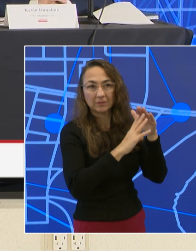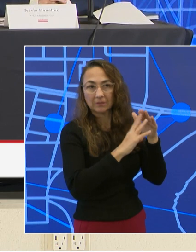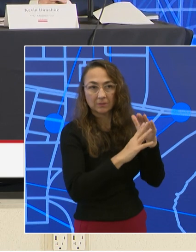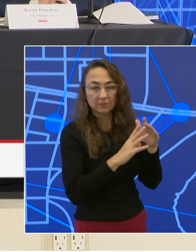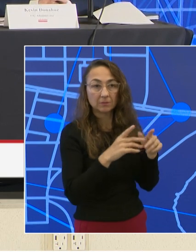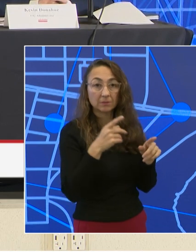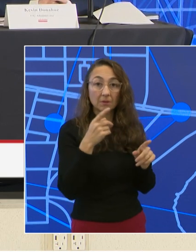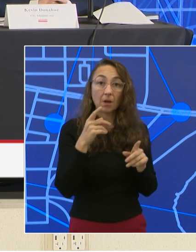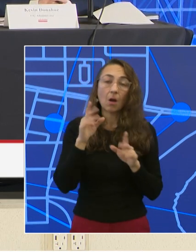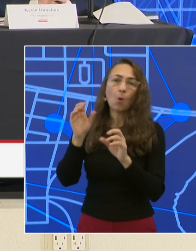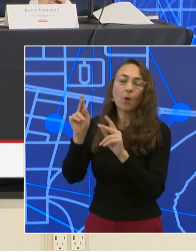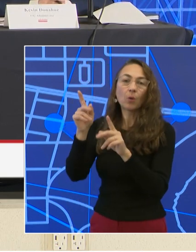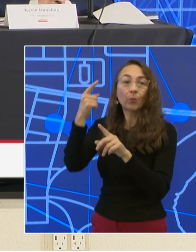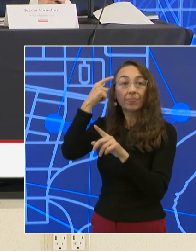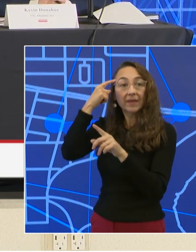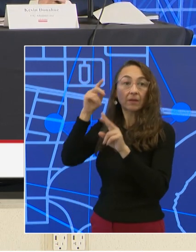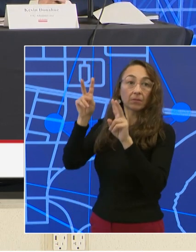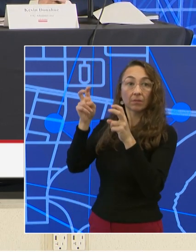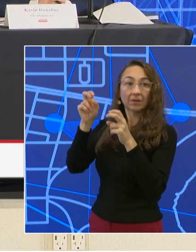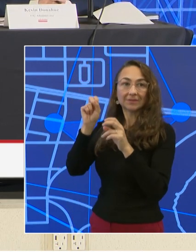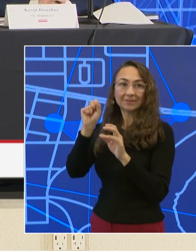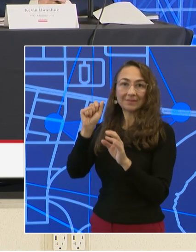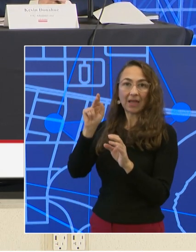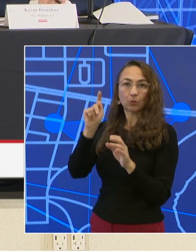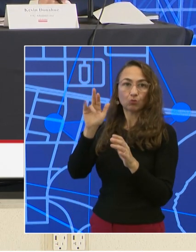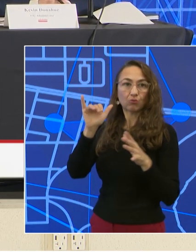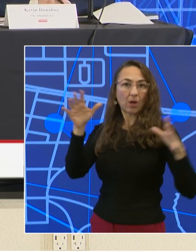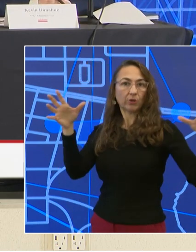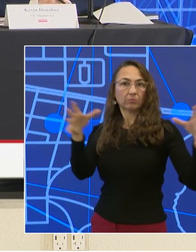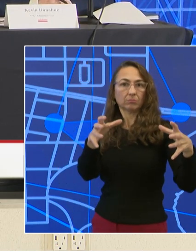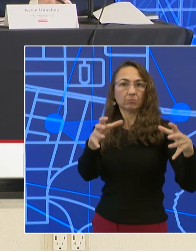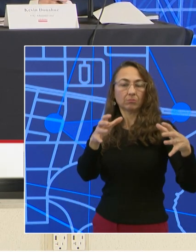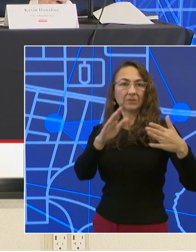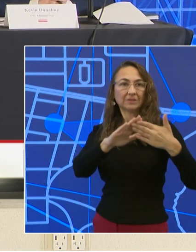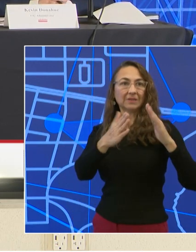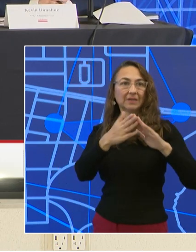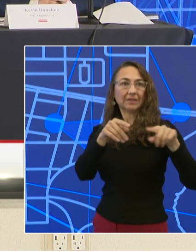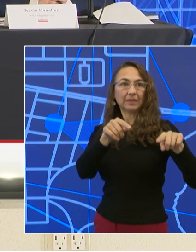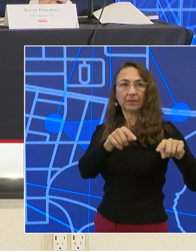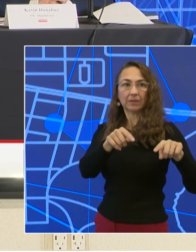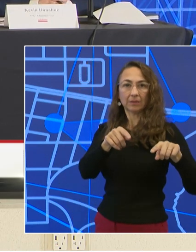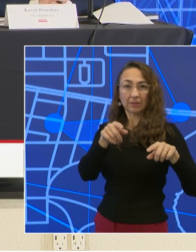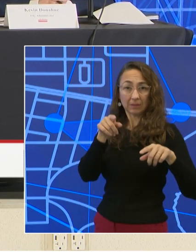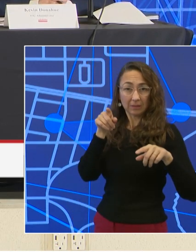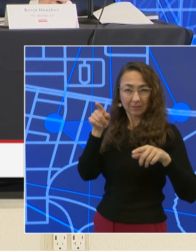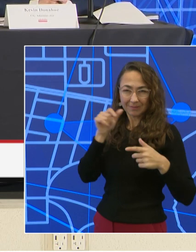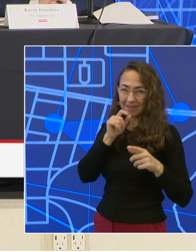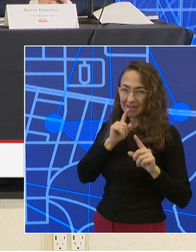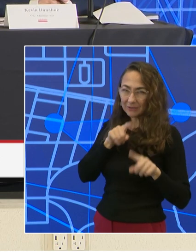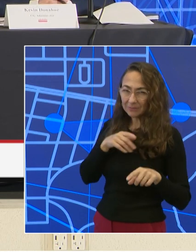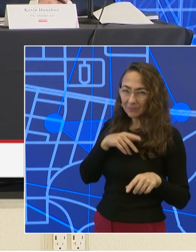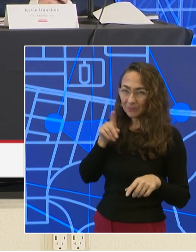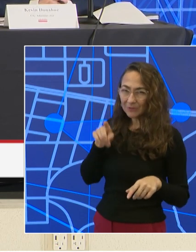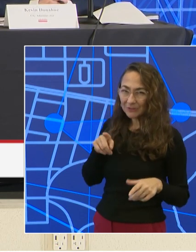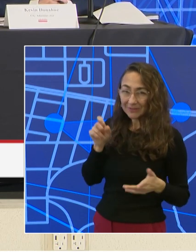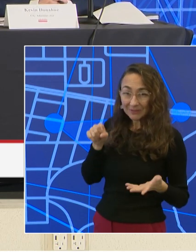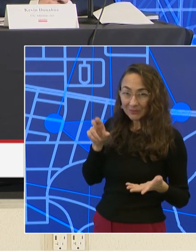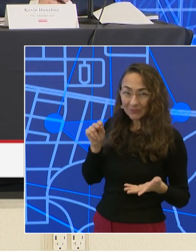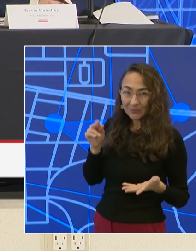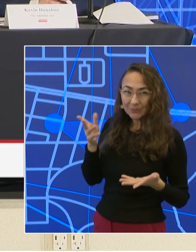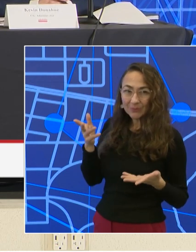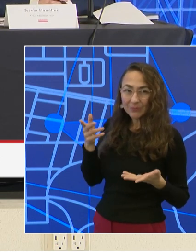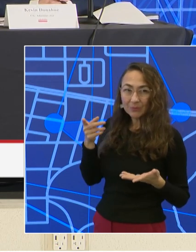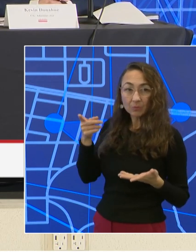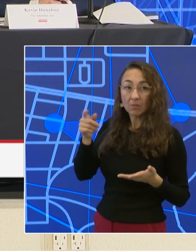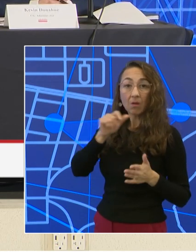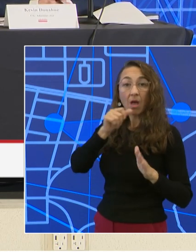would you call DC a sanctuary city? I think that's where you've kind of stopped short for some time. I don't recall you actually referring to it